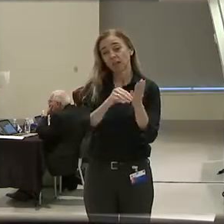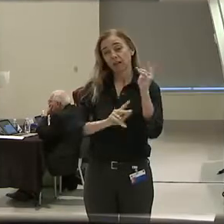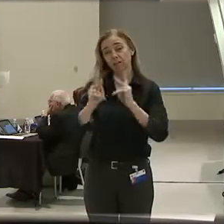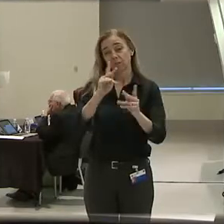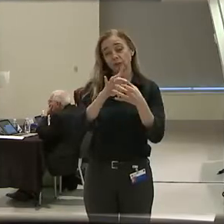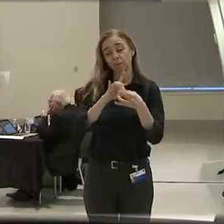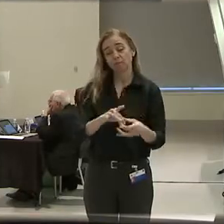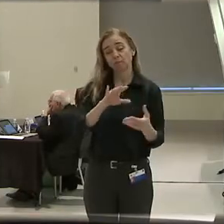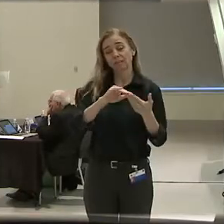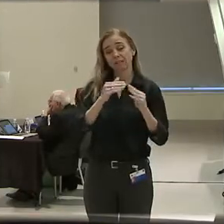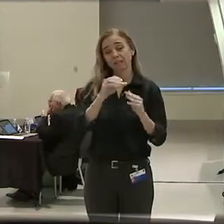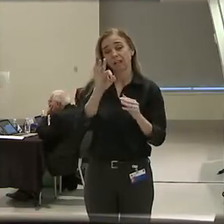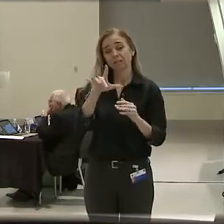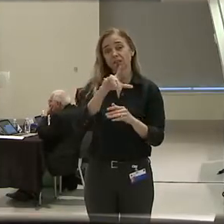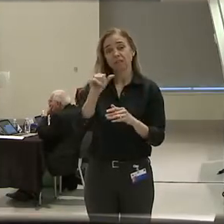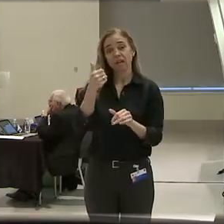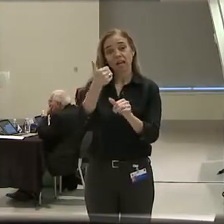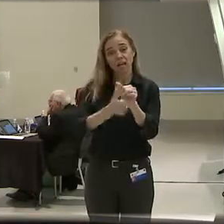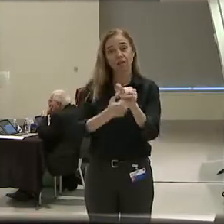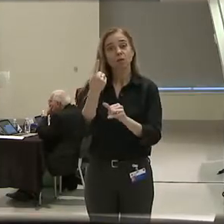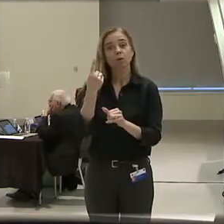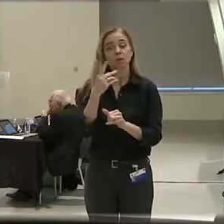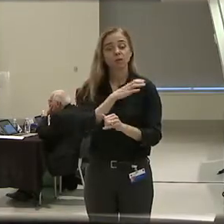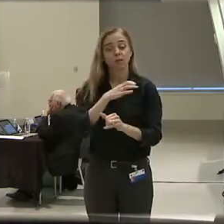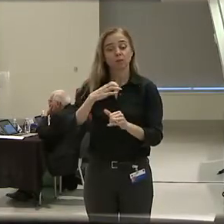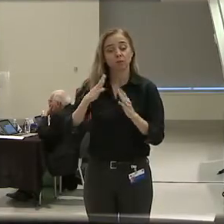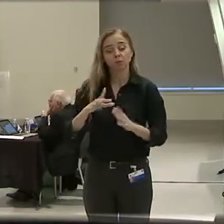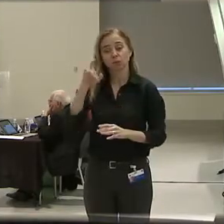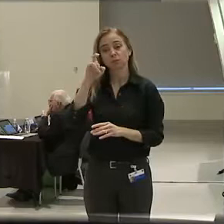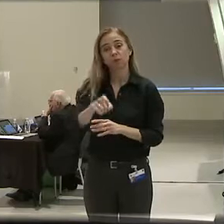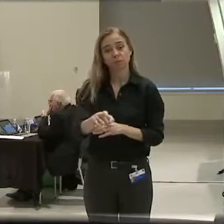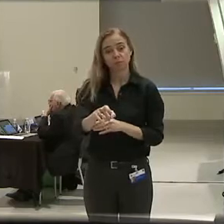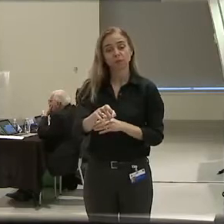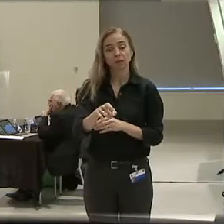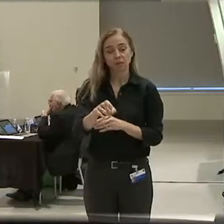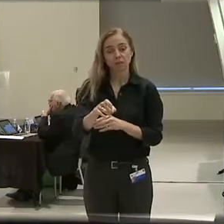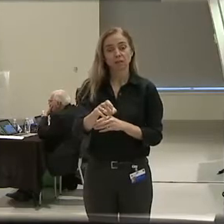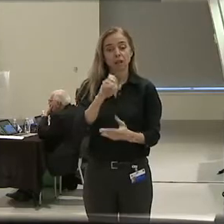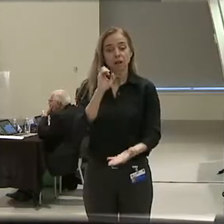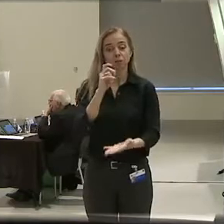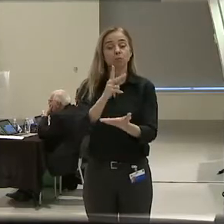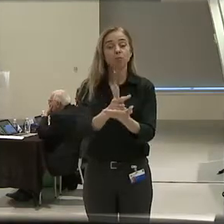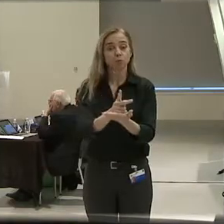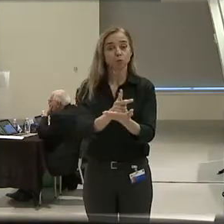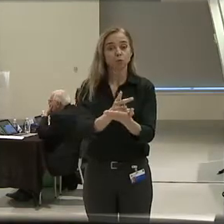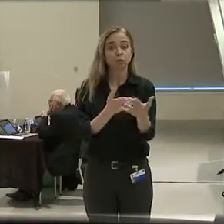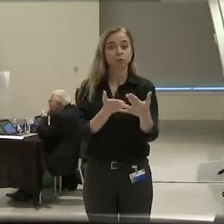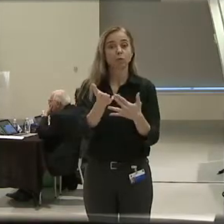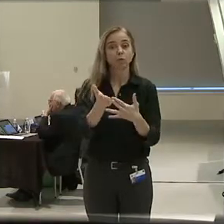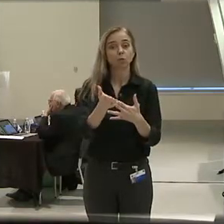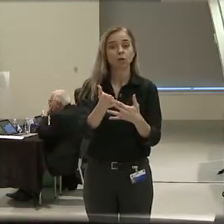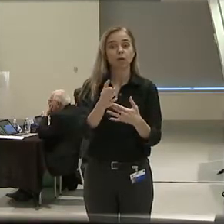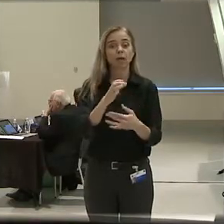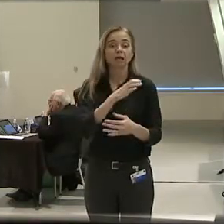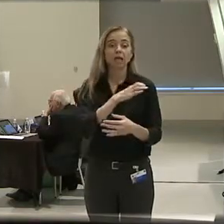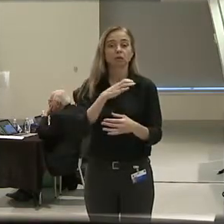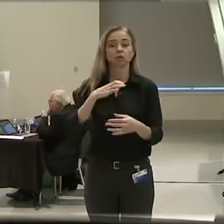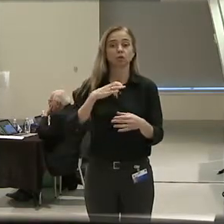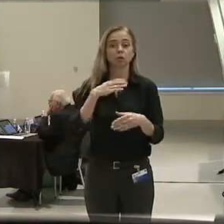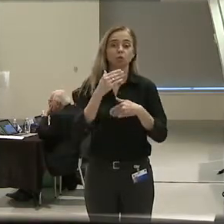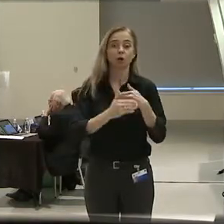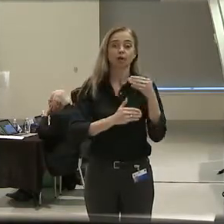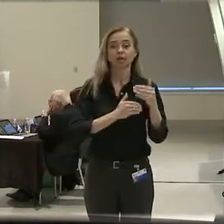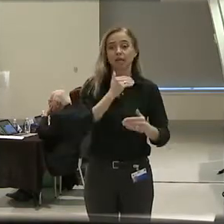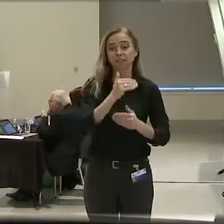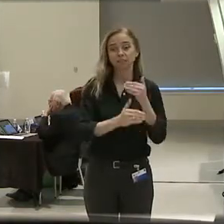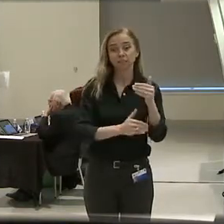Angeles. Every one of the commissioners has to be approved through the council process. And then